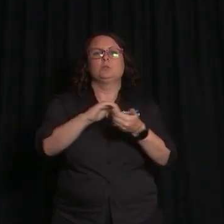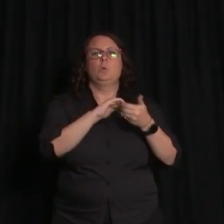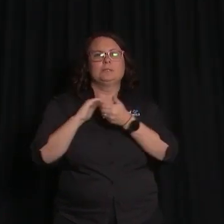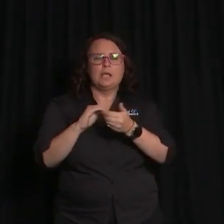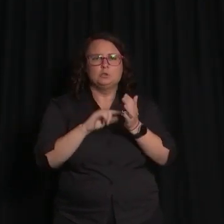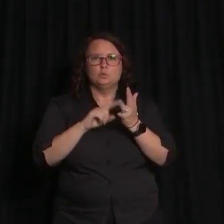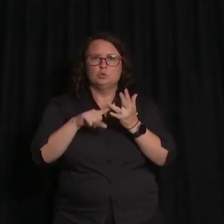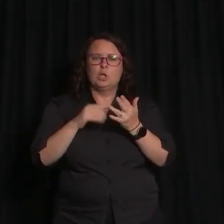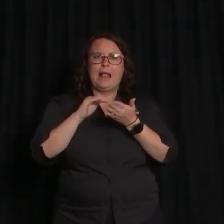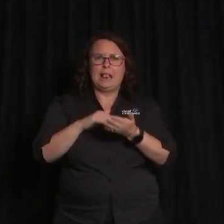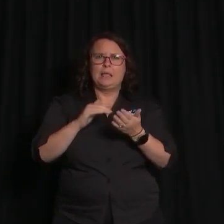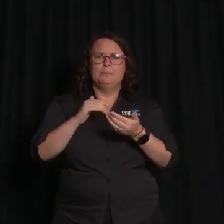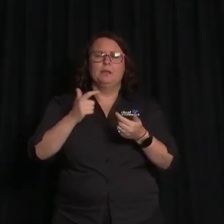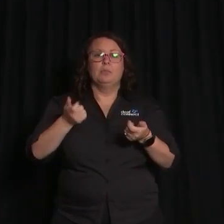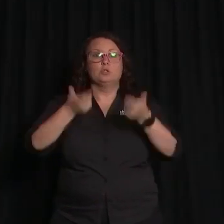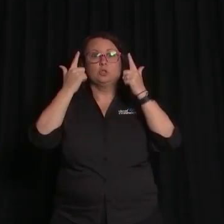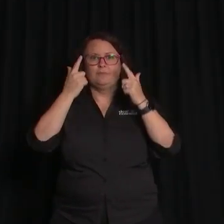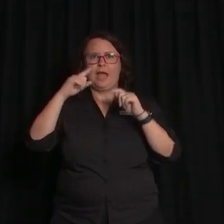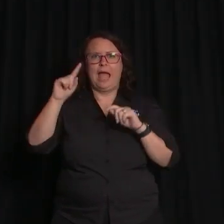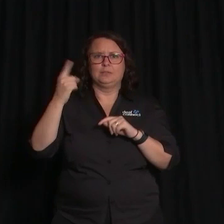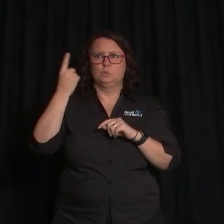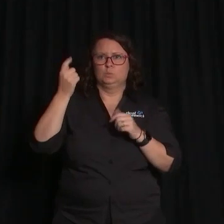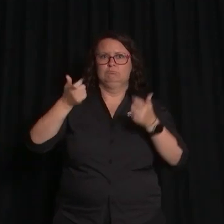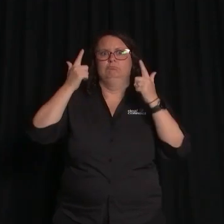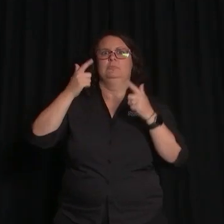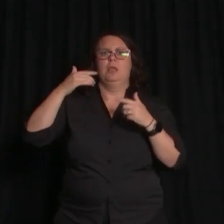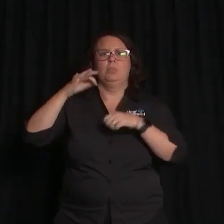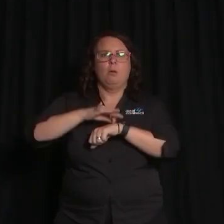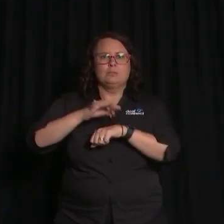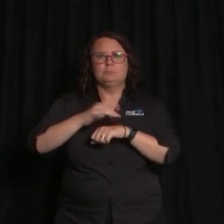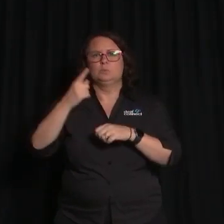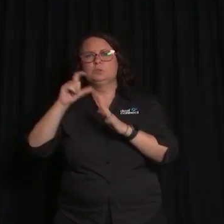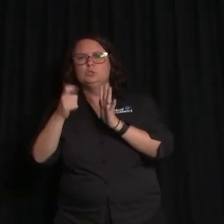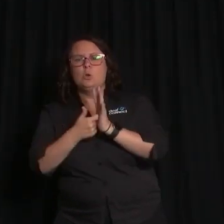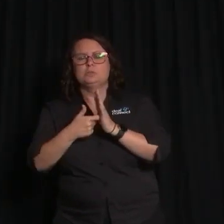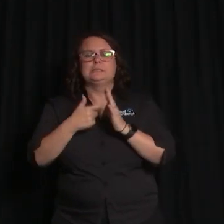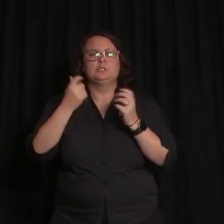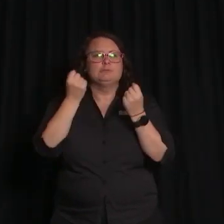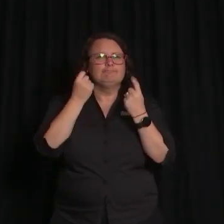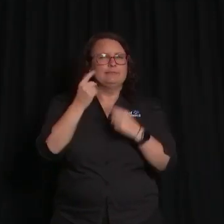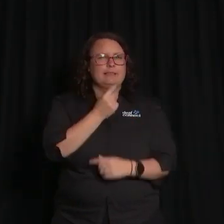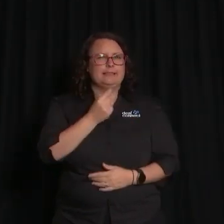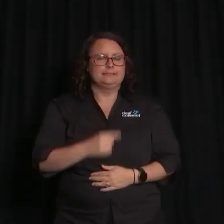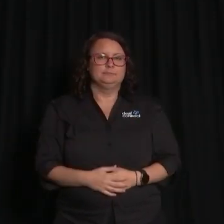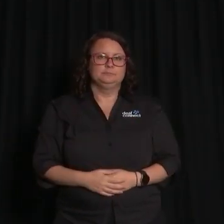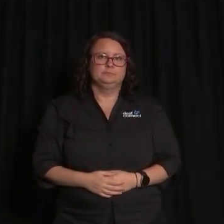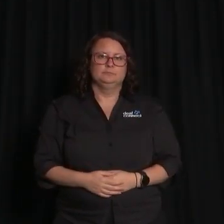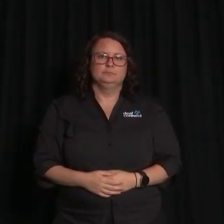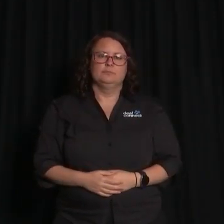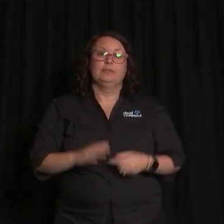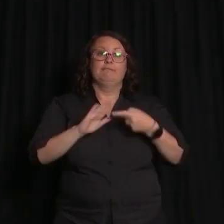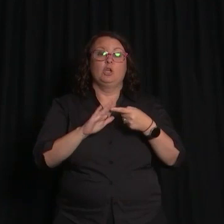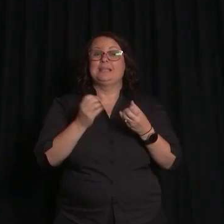the supervisors and the registrars thinking about this. So my final message is, first, the nothing about us without